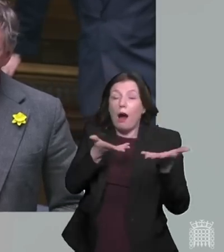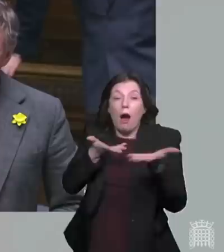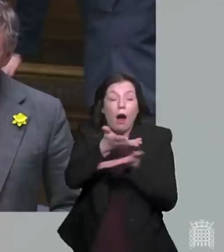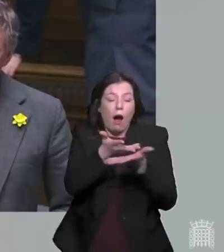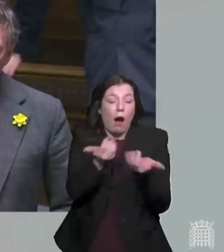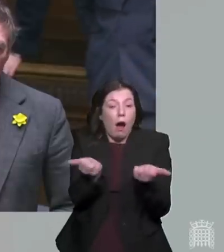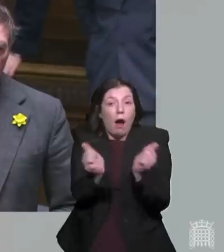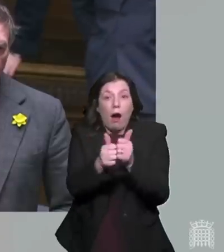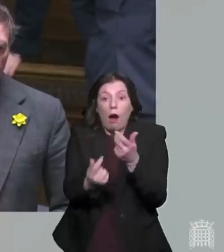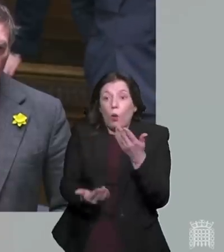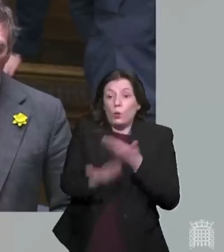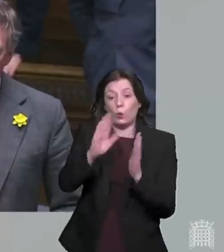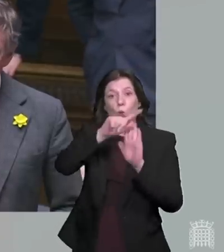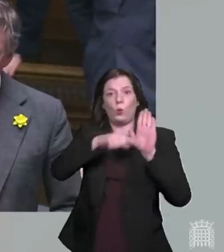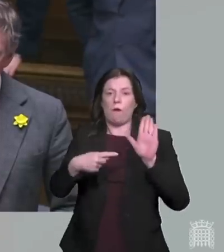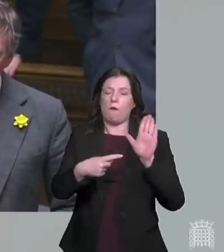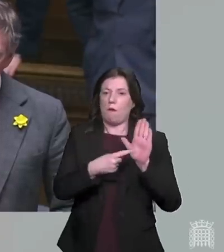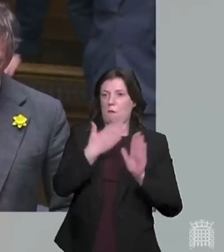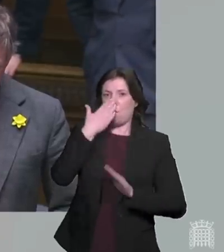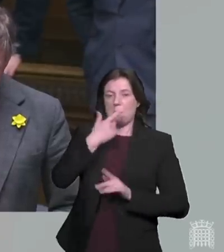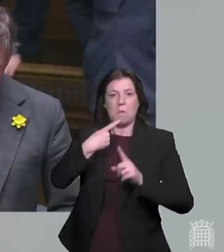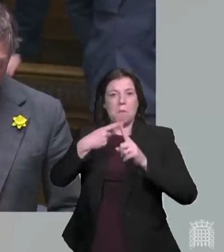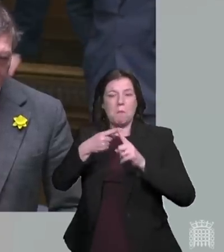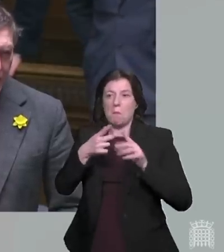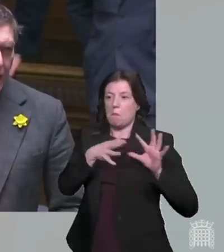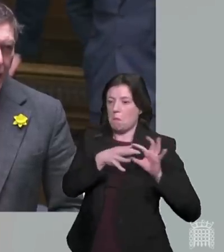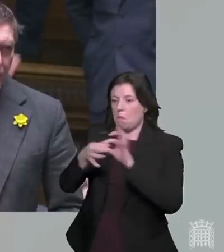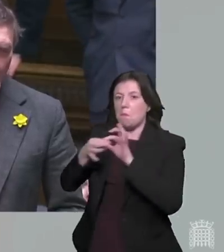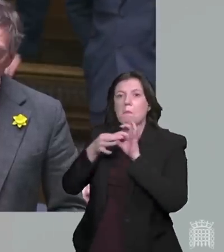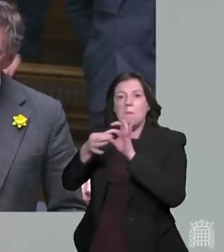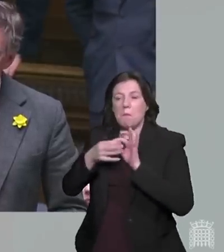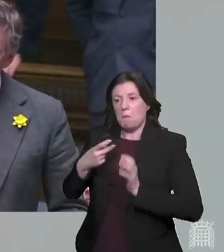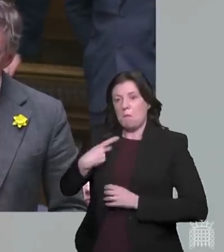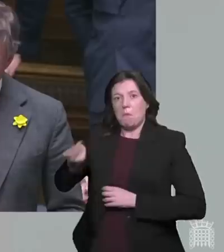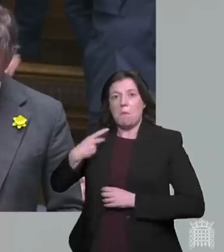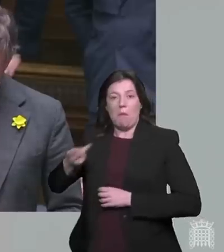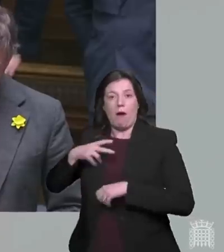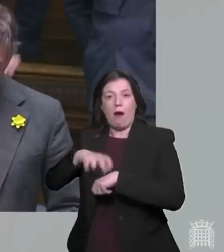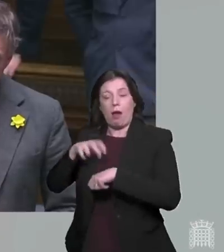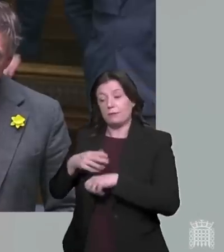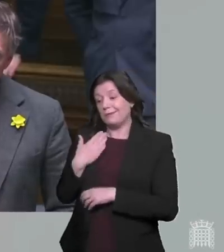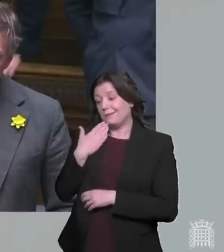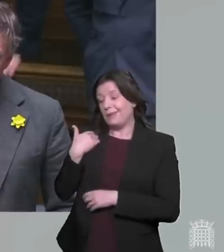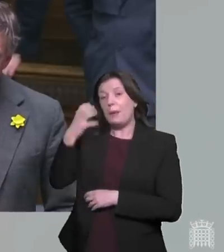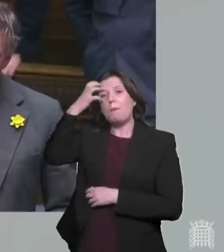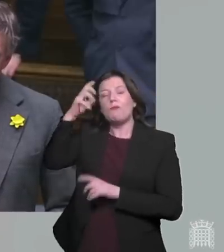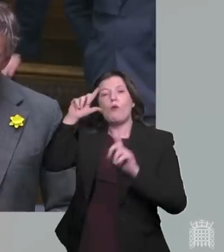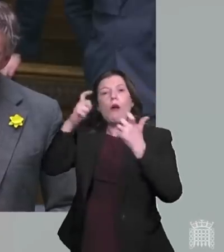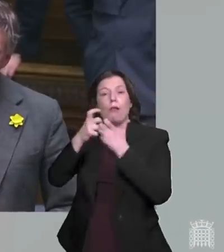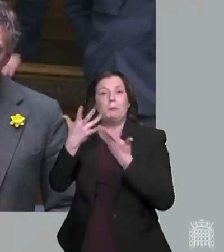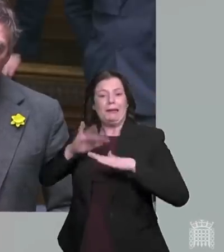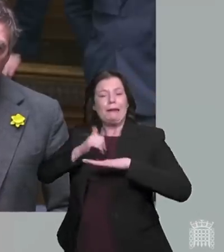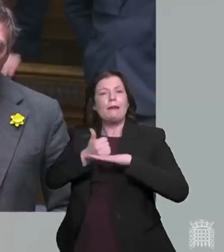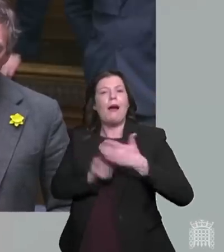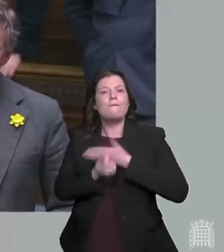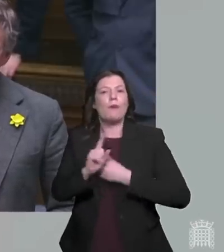the prospect for resuming more positive relations with our nearest neighbours. Last week, Imperial College generously hosted an event